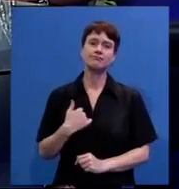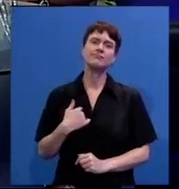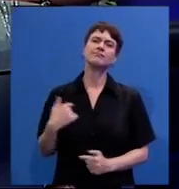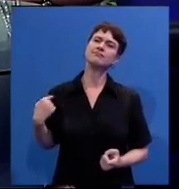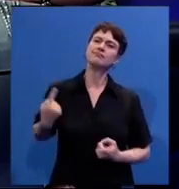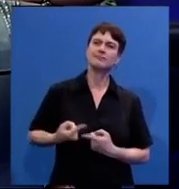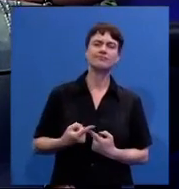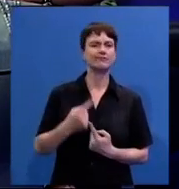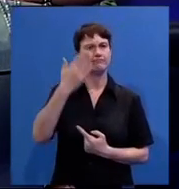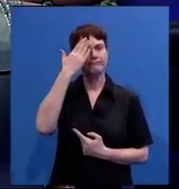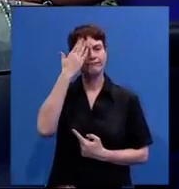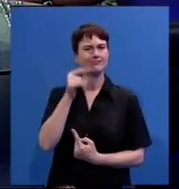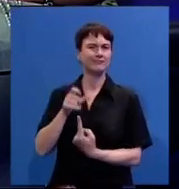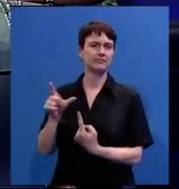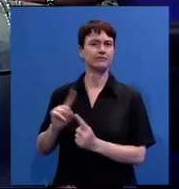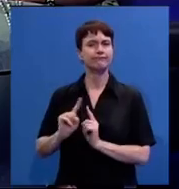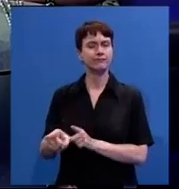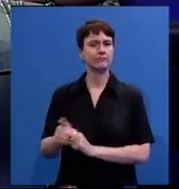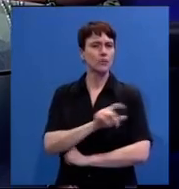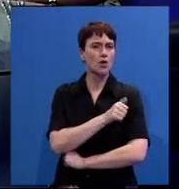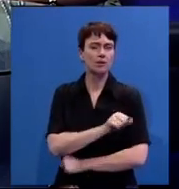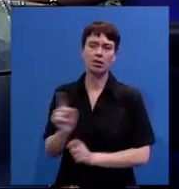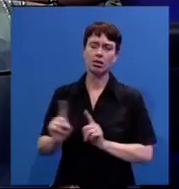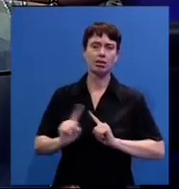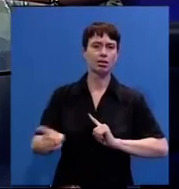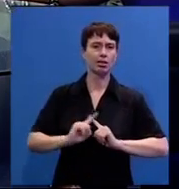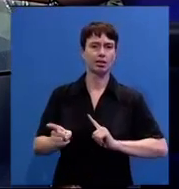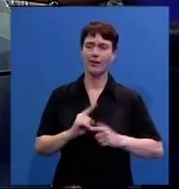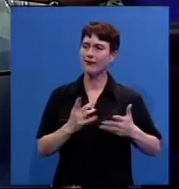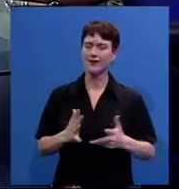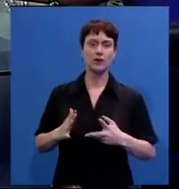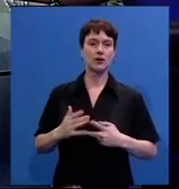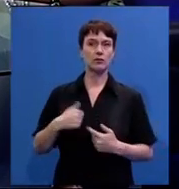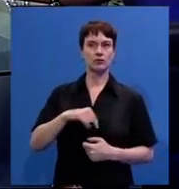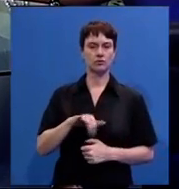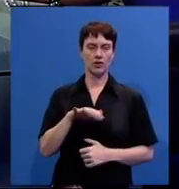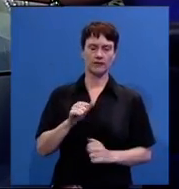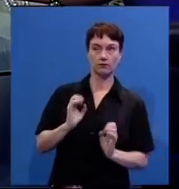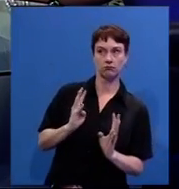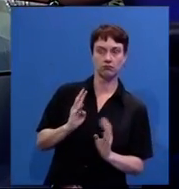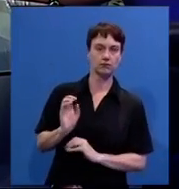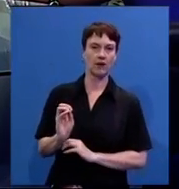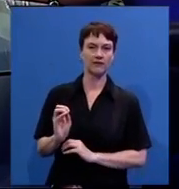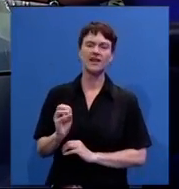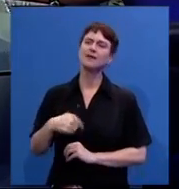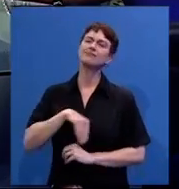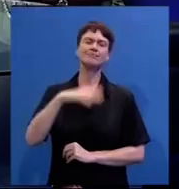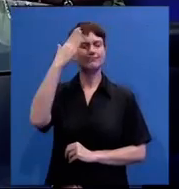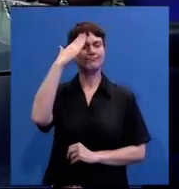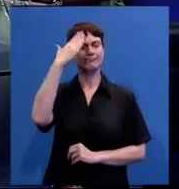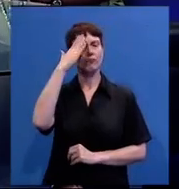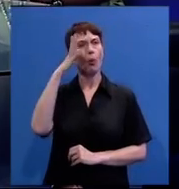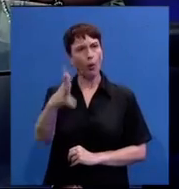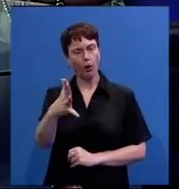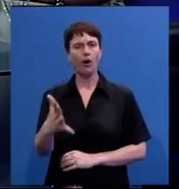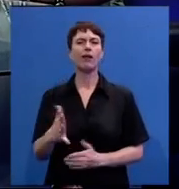he went in and out of hospital. And we as South Africans went on to high alert, in fact, people all over the world. And we knew, though, that this day would come. And